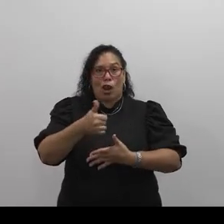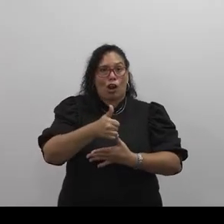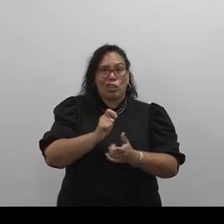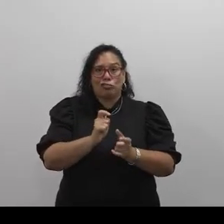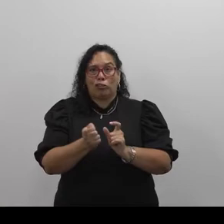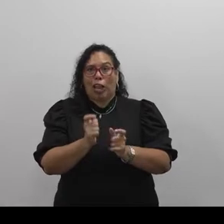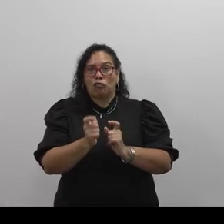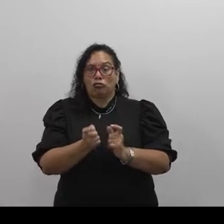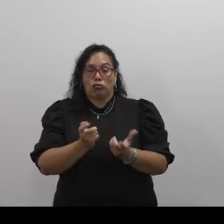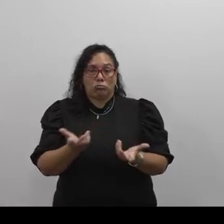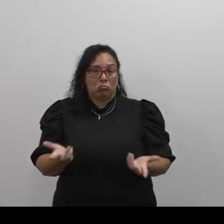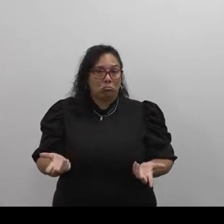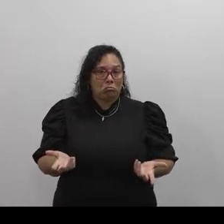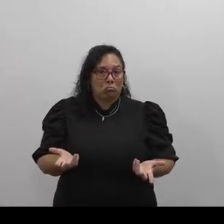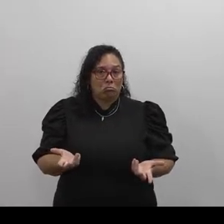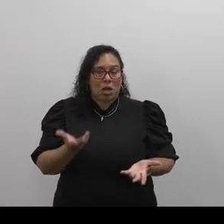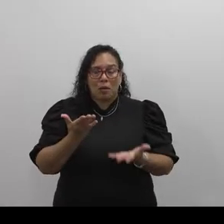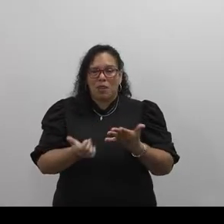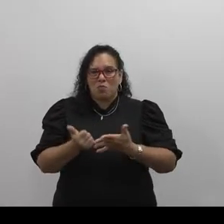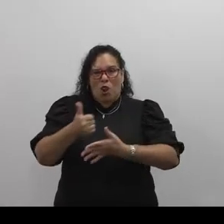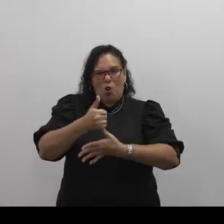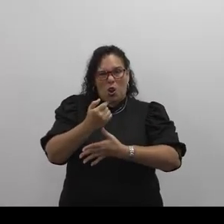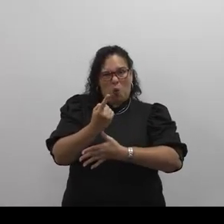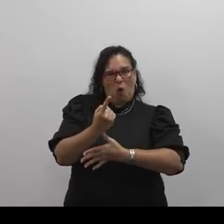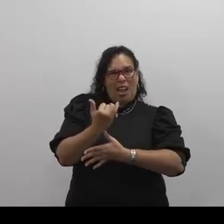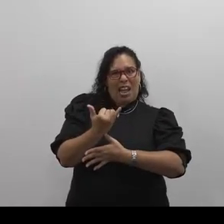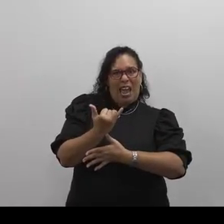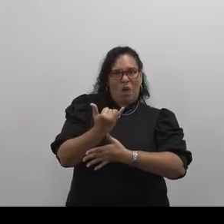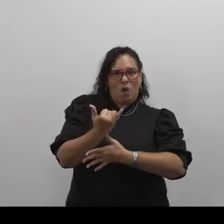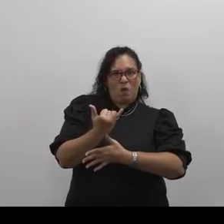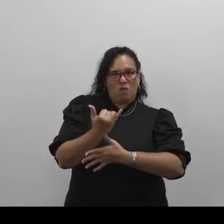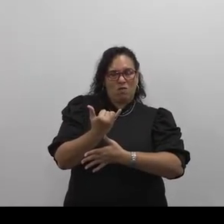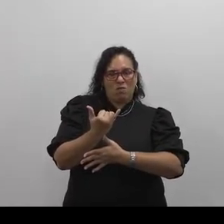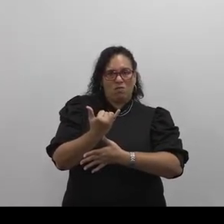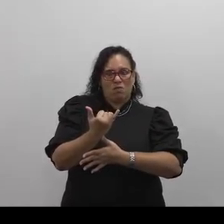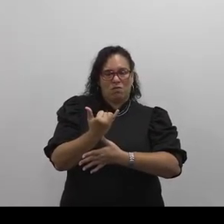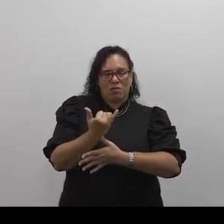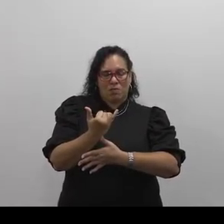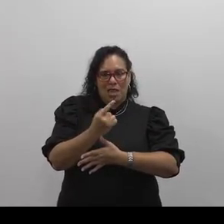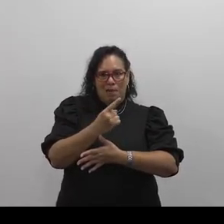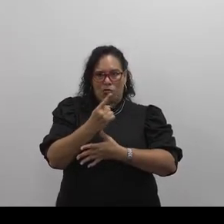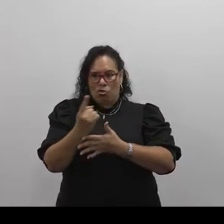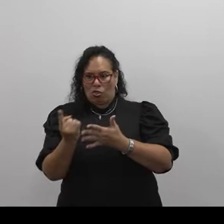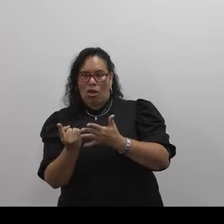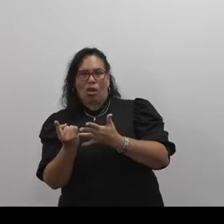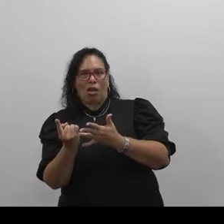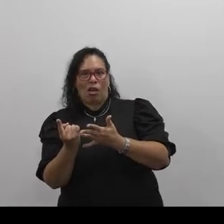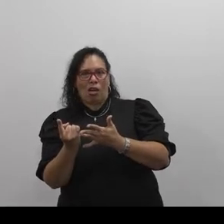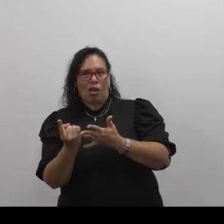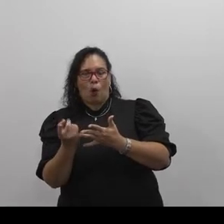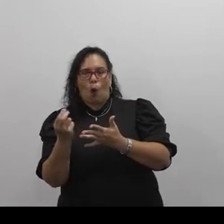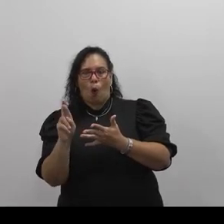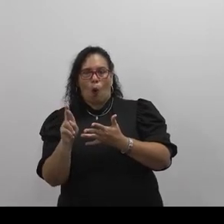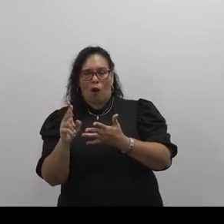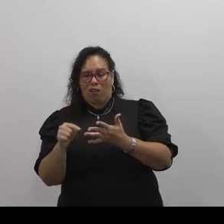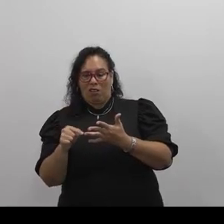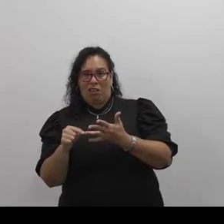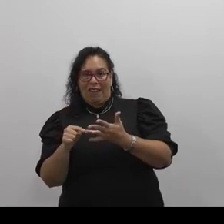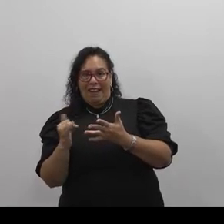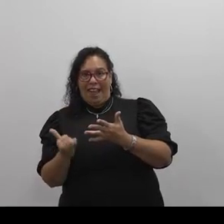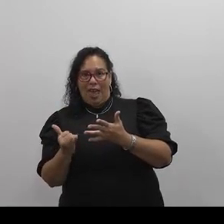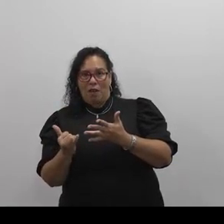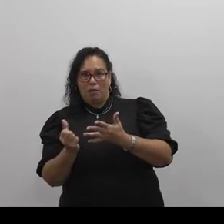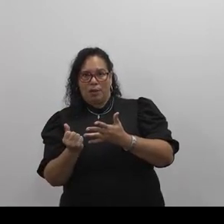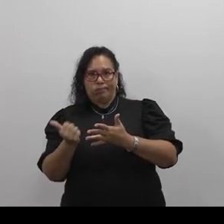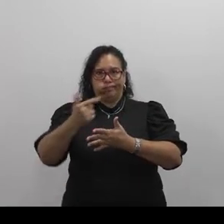there could be something that's a priority one right now versus a priority 4 or 5. Some of those things may flip-flop based on additional feedback and comment we